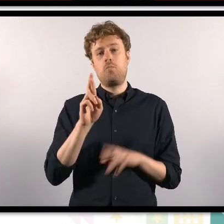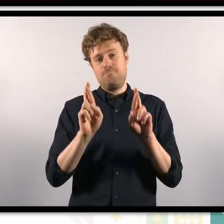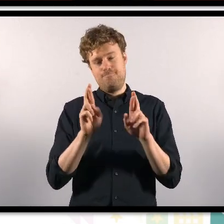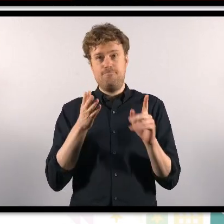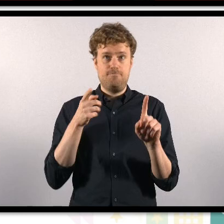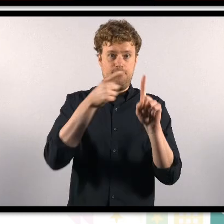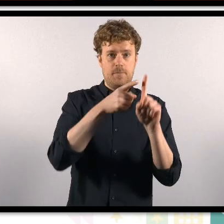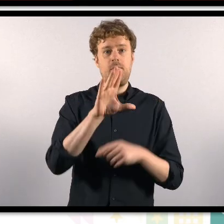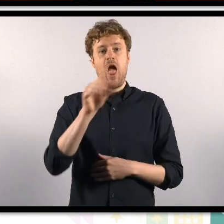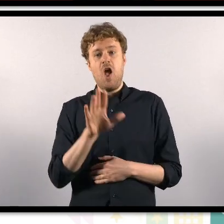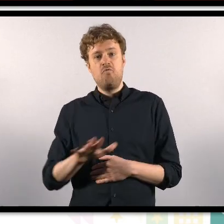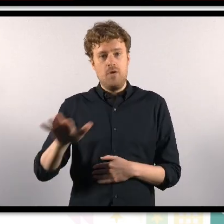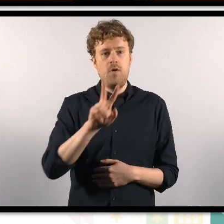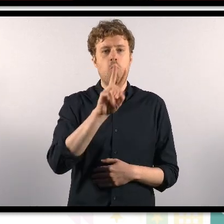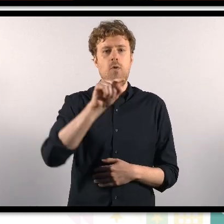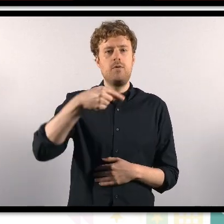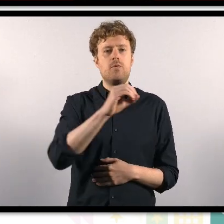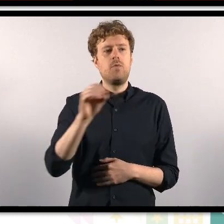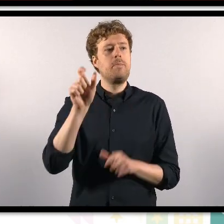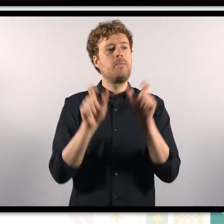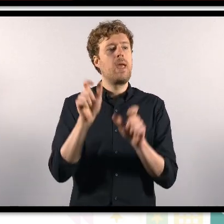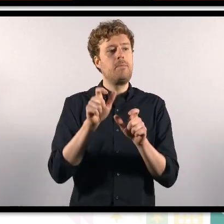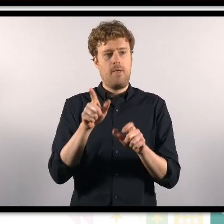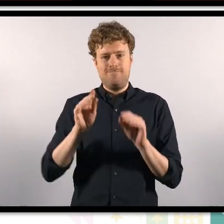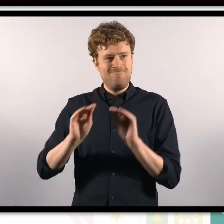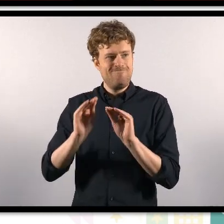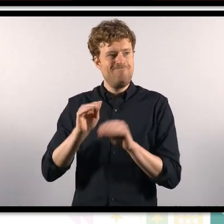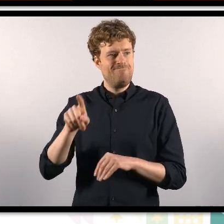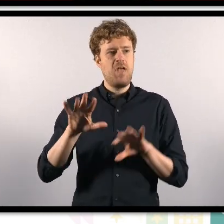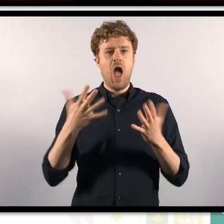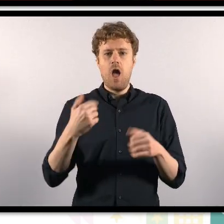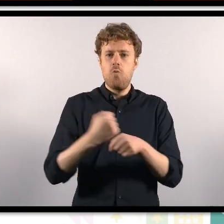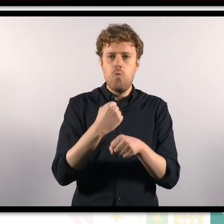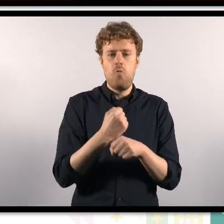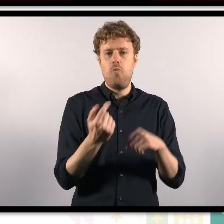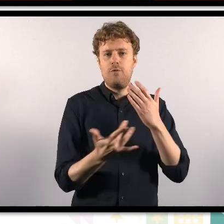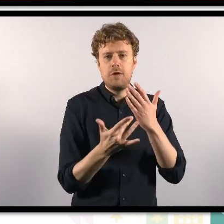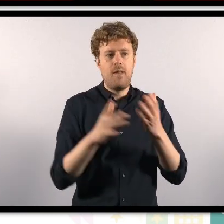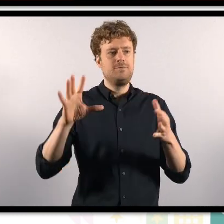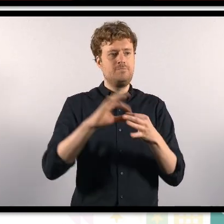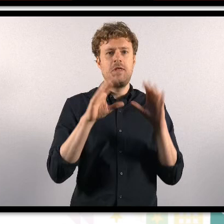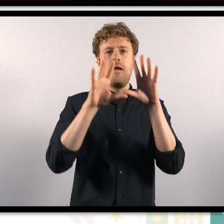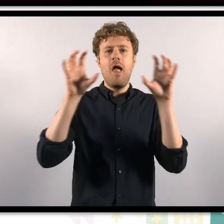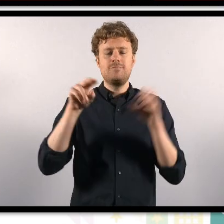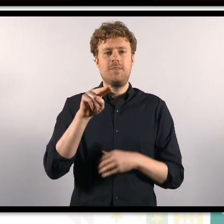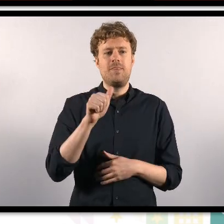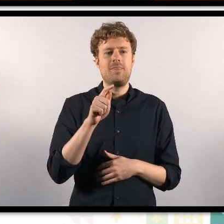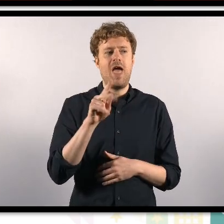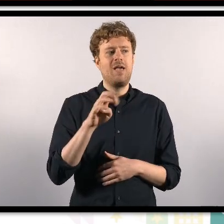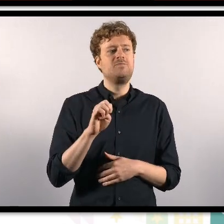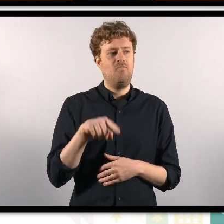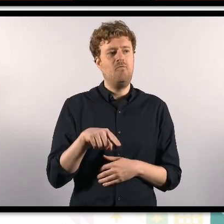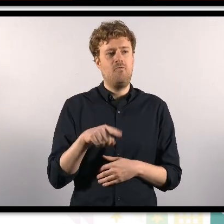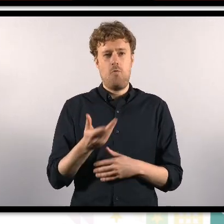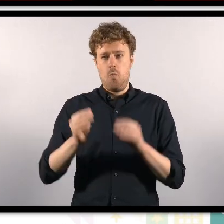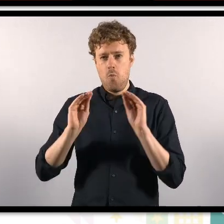launched this thing, we've had 6,400 people apply from 46 different countries in Africa. So it's been awesome to see this going,